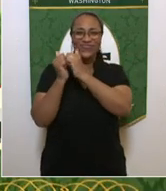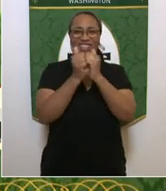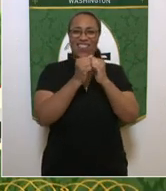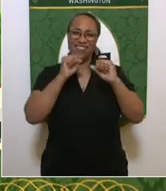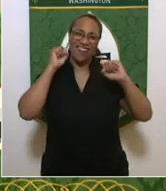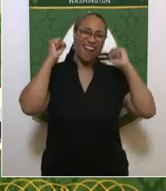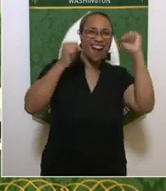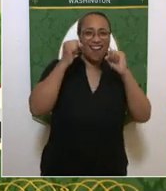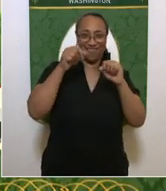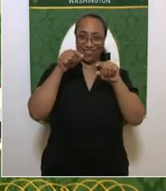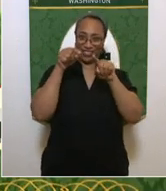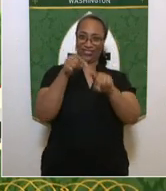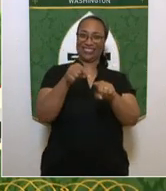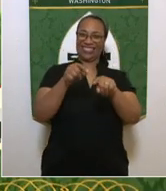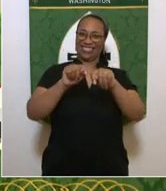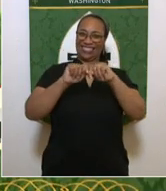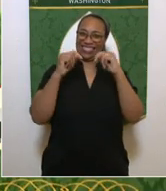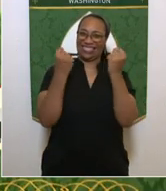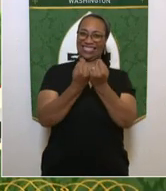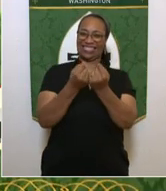for ours.